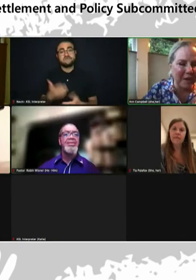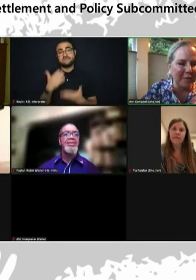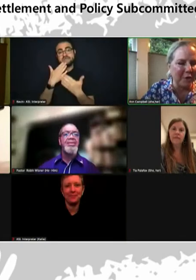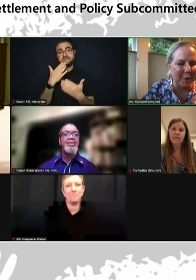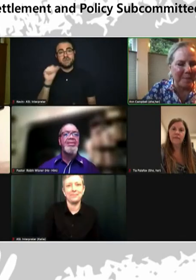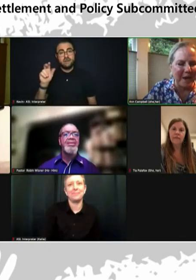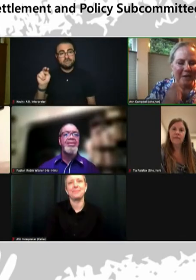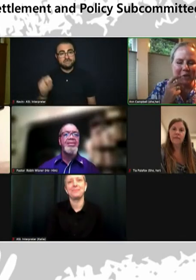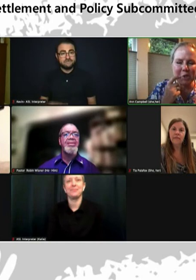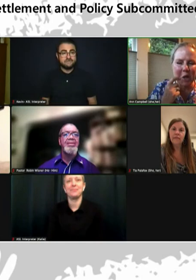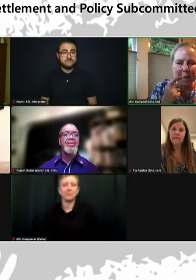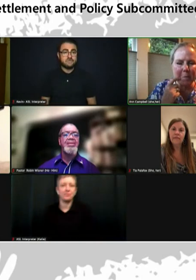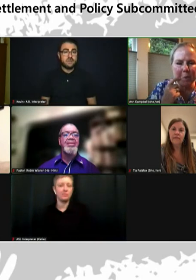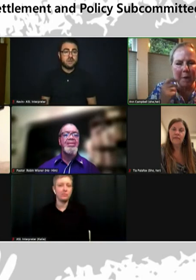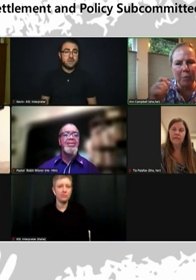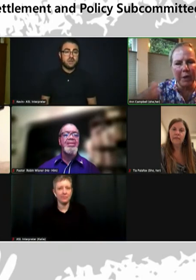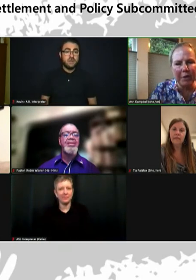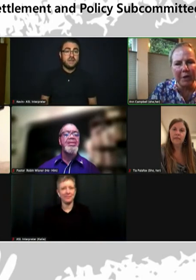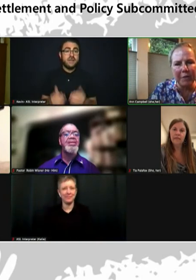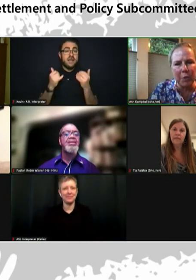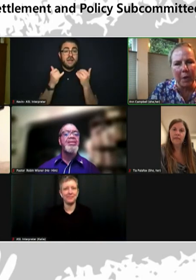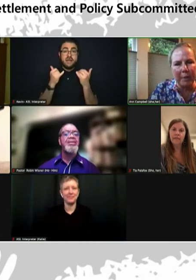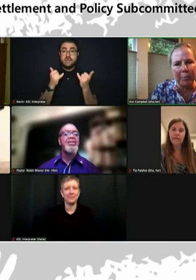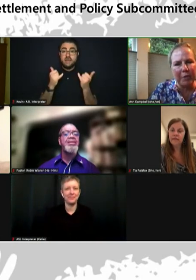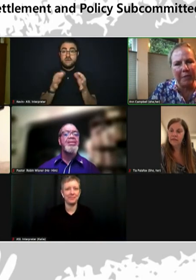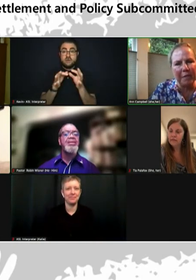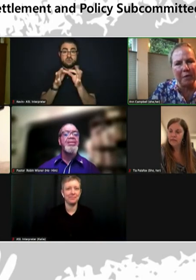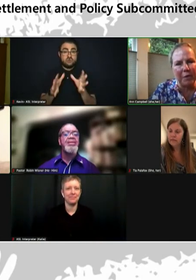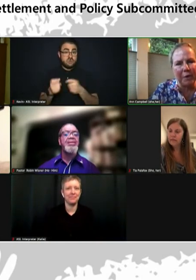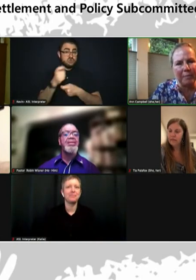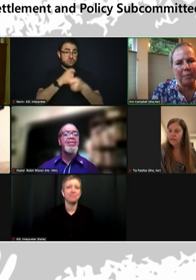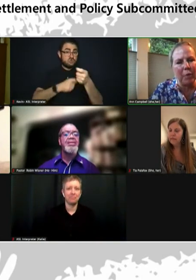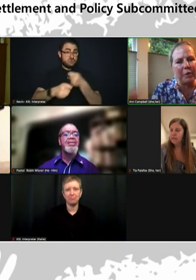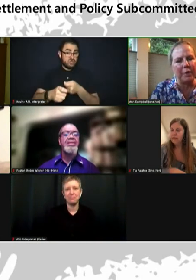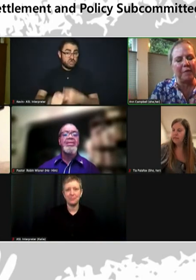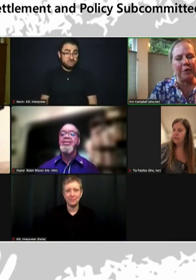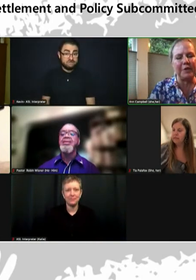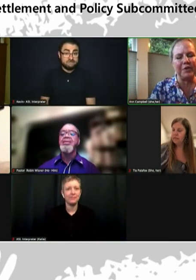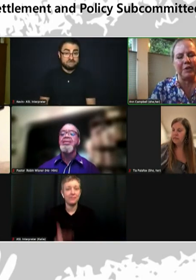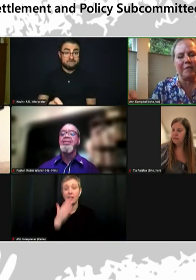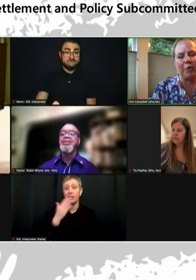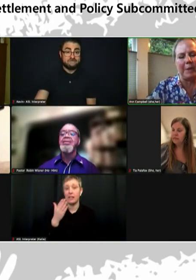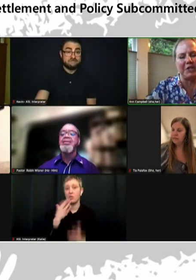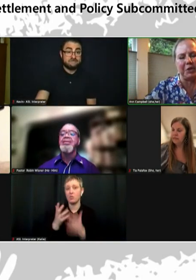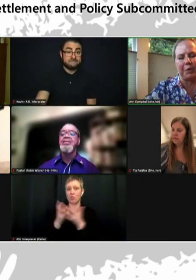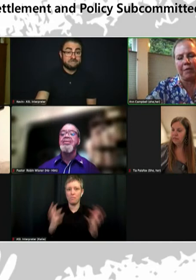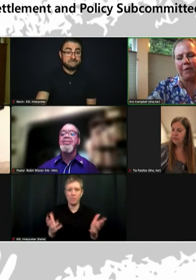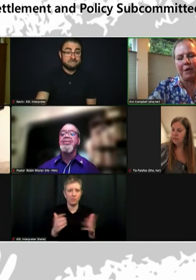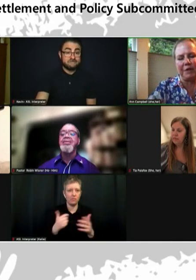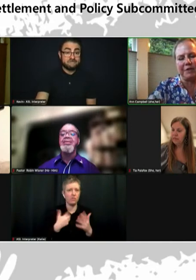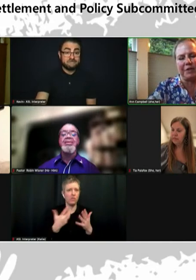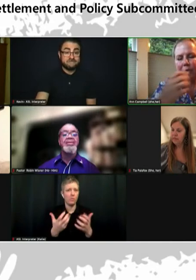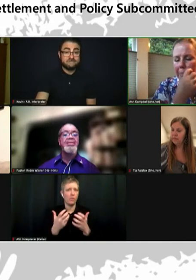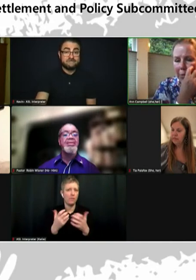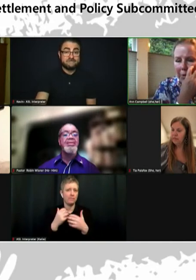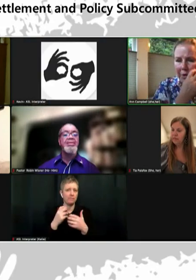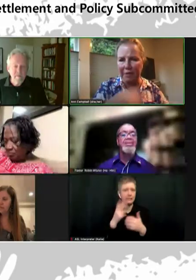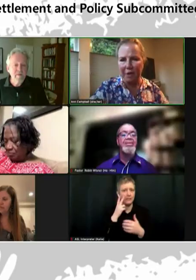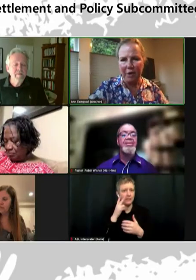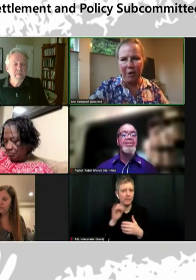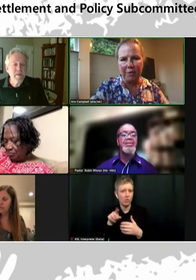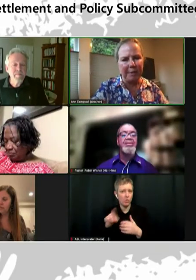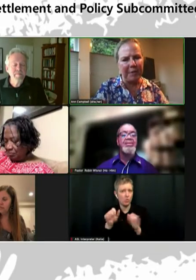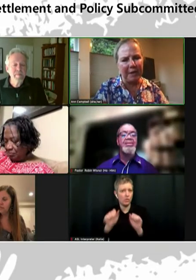And thank you very much. I'm wondering if you want to put your, what you're referring to, the information you're referring to, a